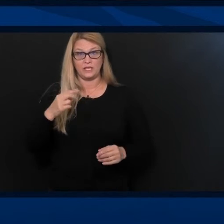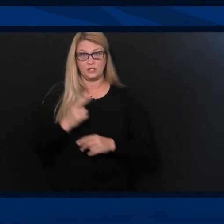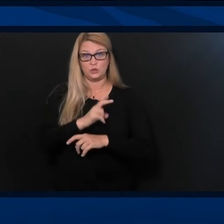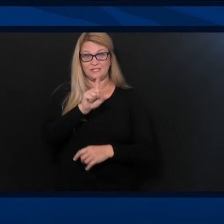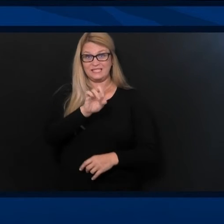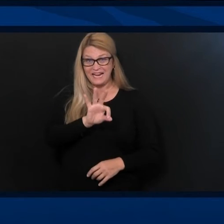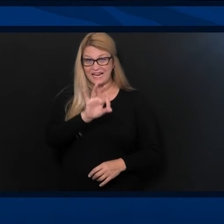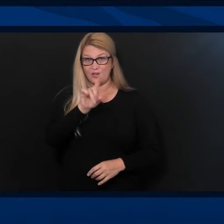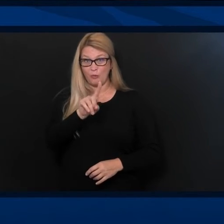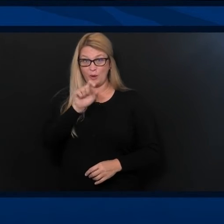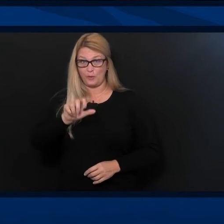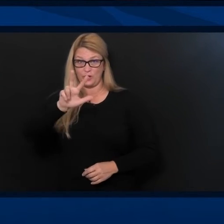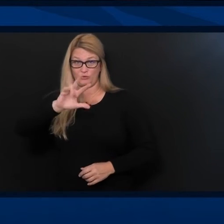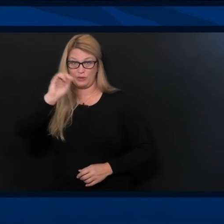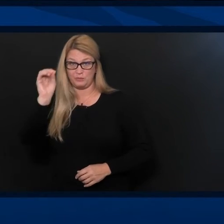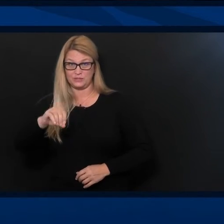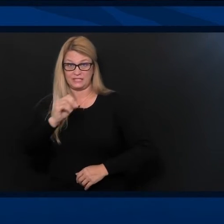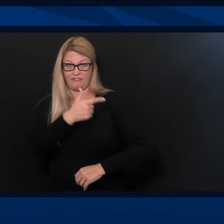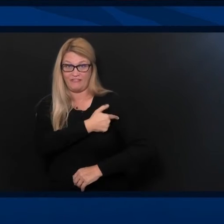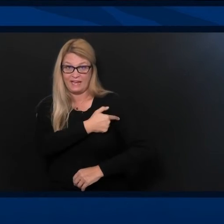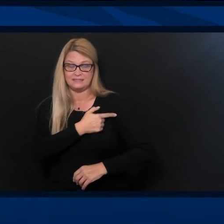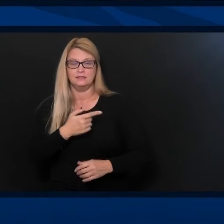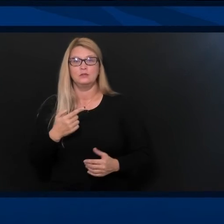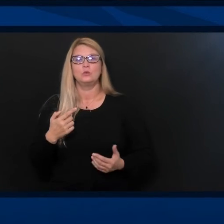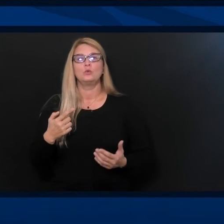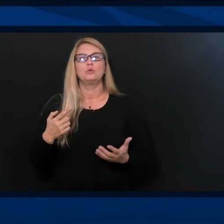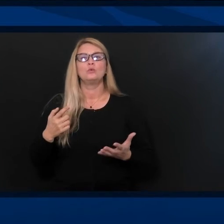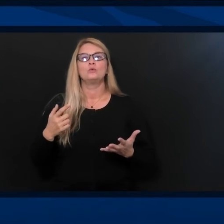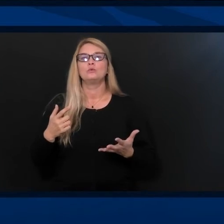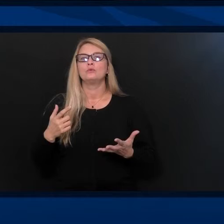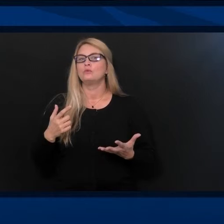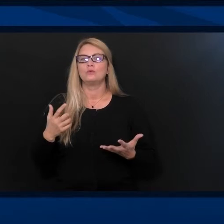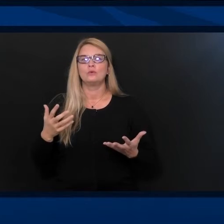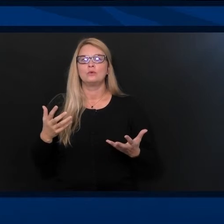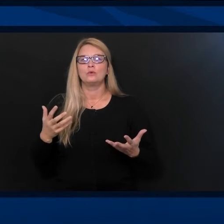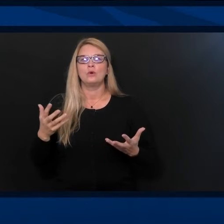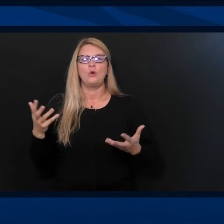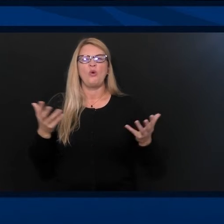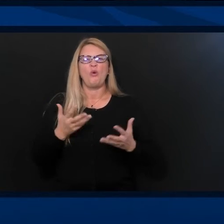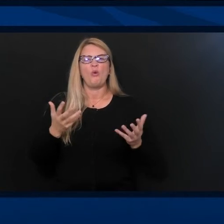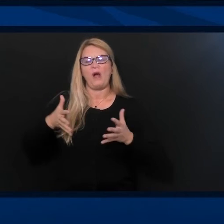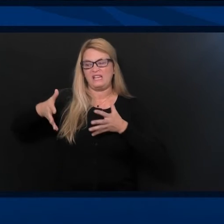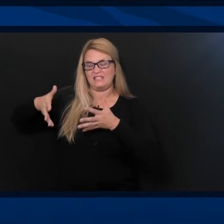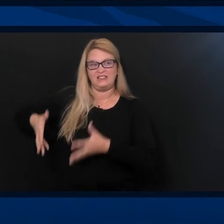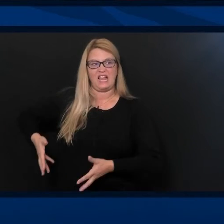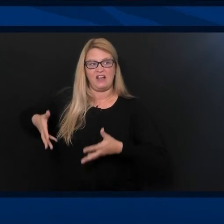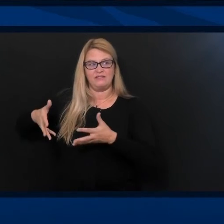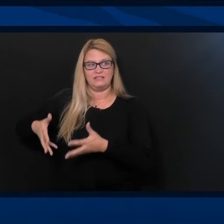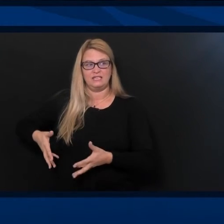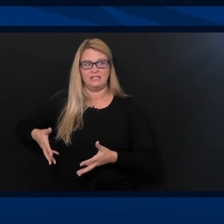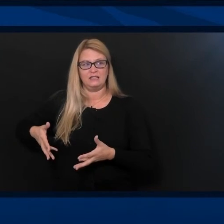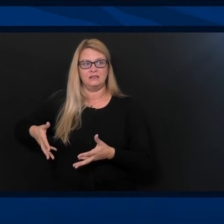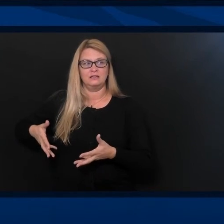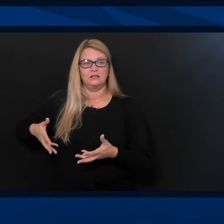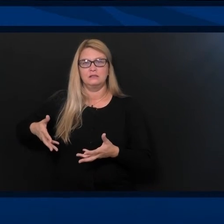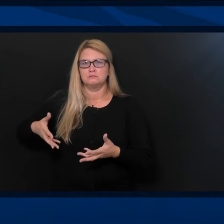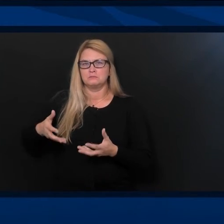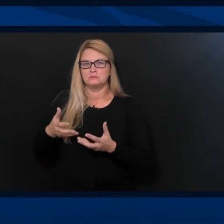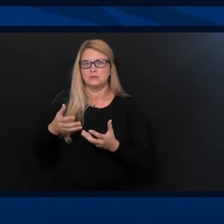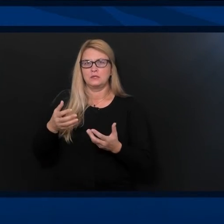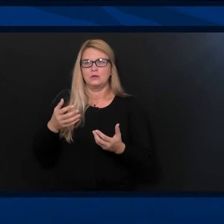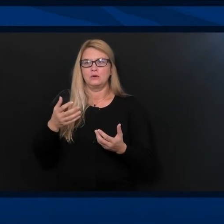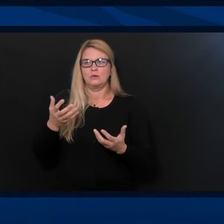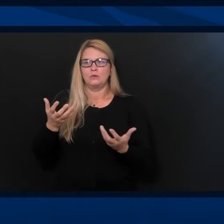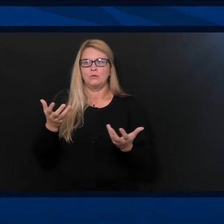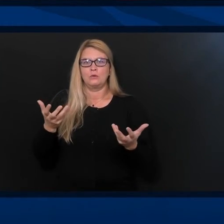91.3% of the vaccine we've been given so far. What accounts for the other 9% and change? And what are we doing to ensure that